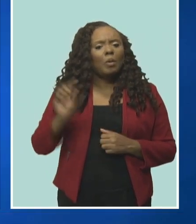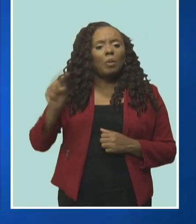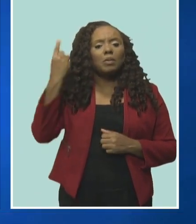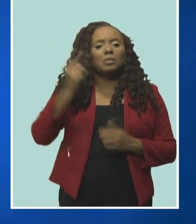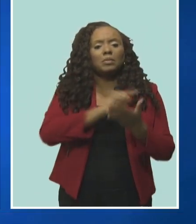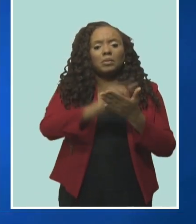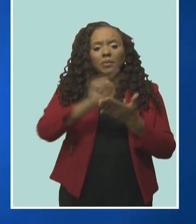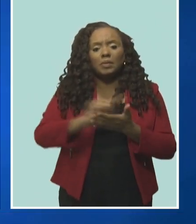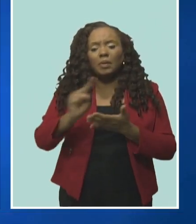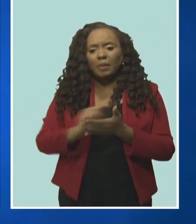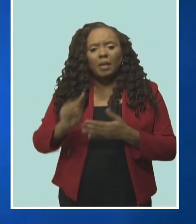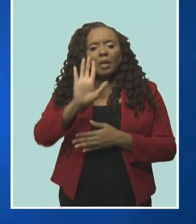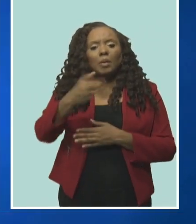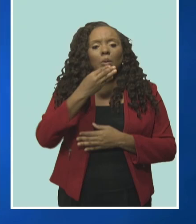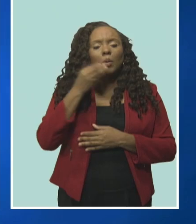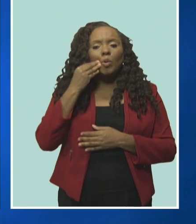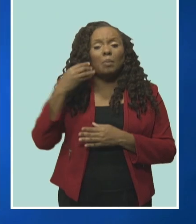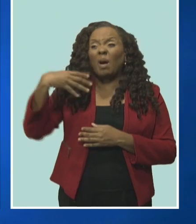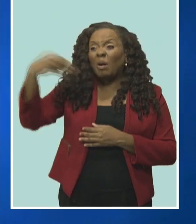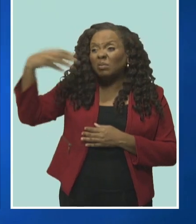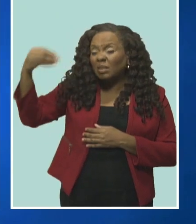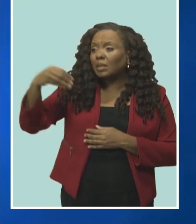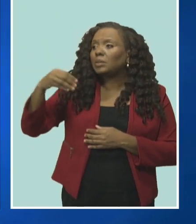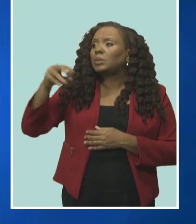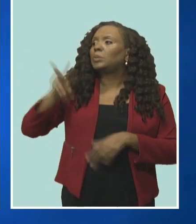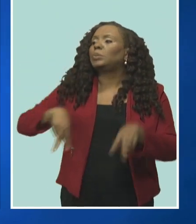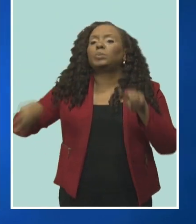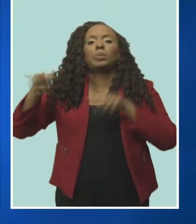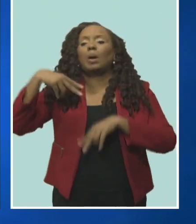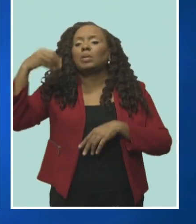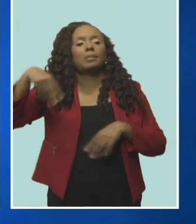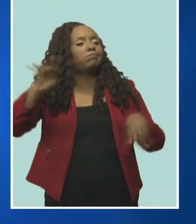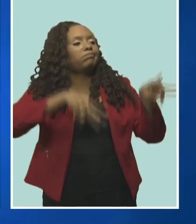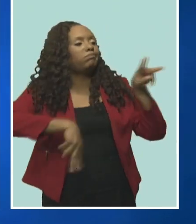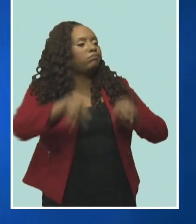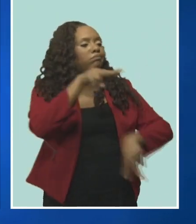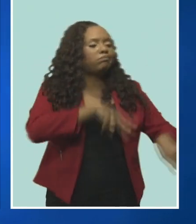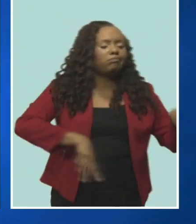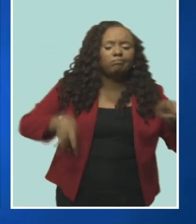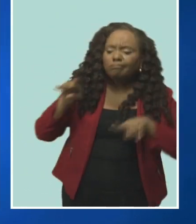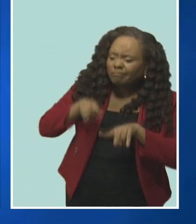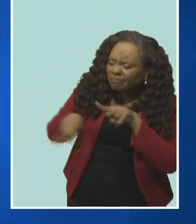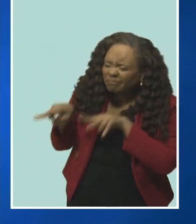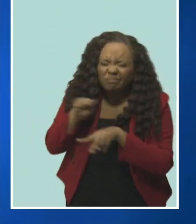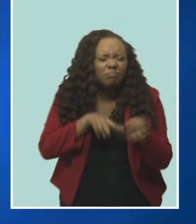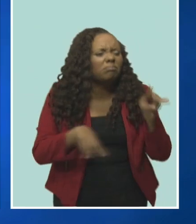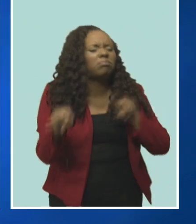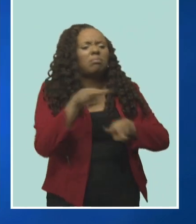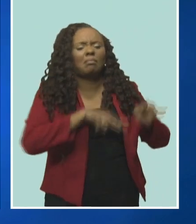home, take a look around your premises. If there are any homes or premises that you have responsibility for, if